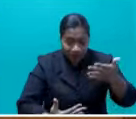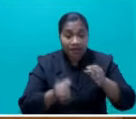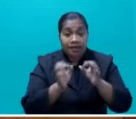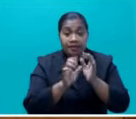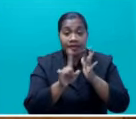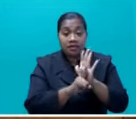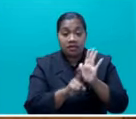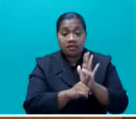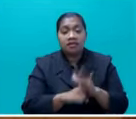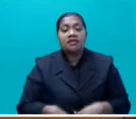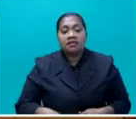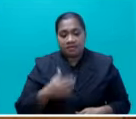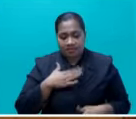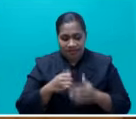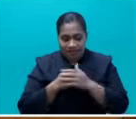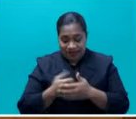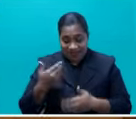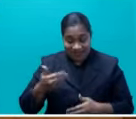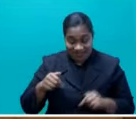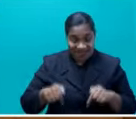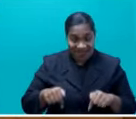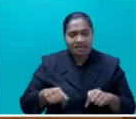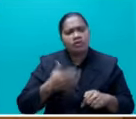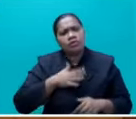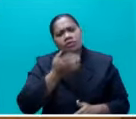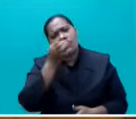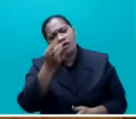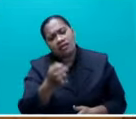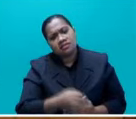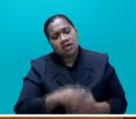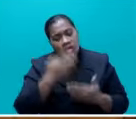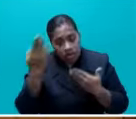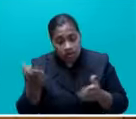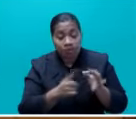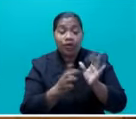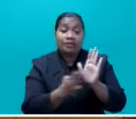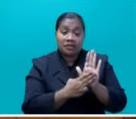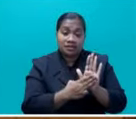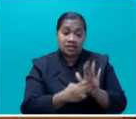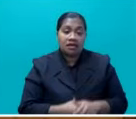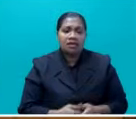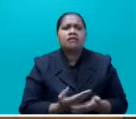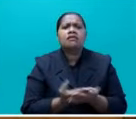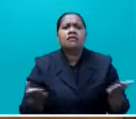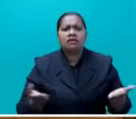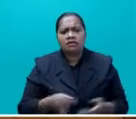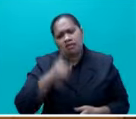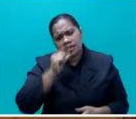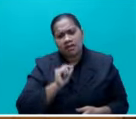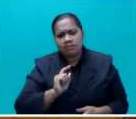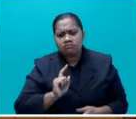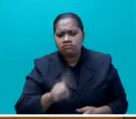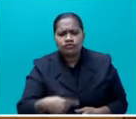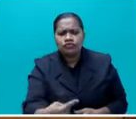my colleagues on this side of the House, I would like to ask the Honourable Prime Minister, how can you still continue to